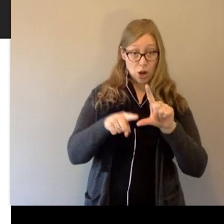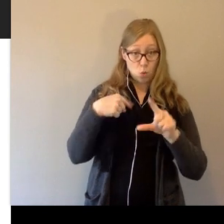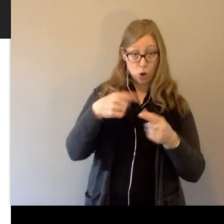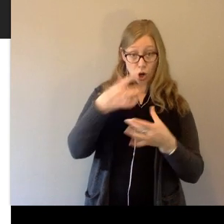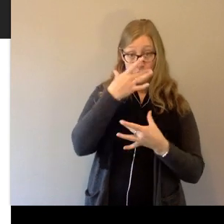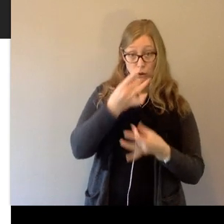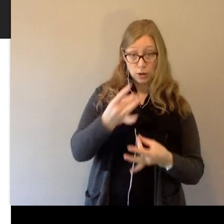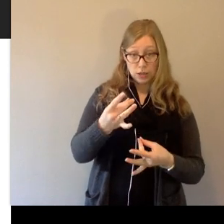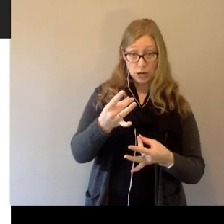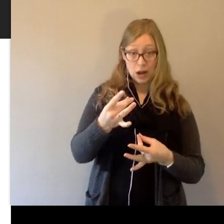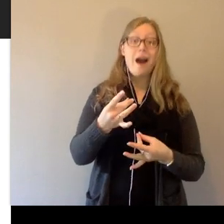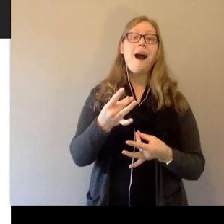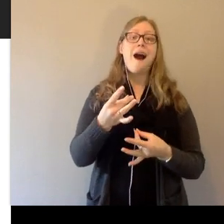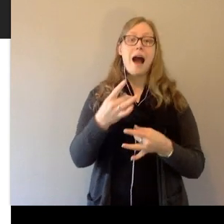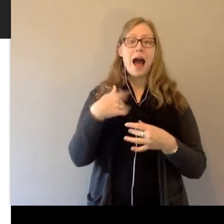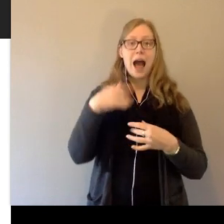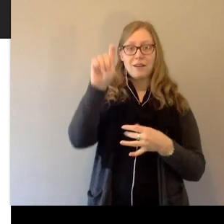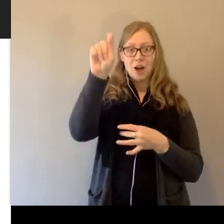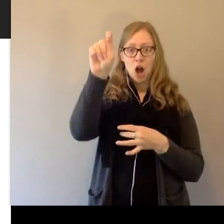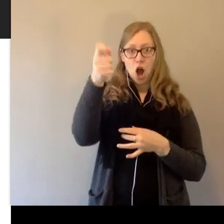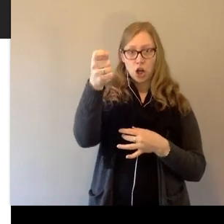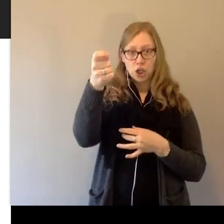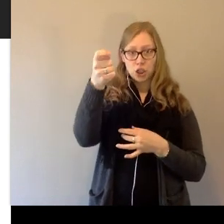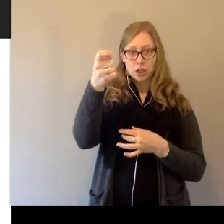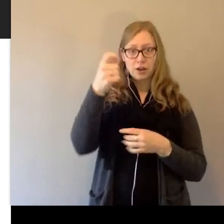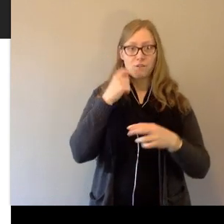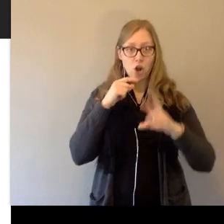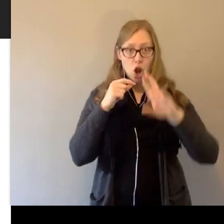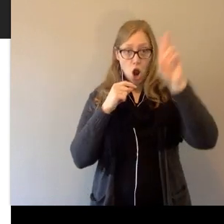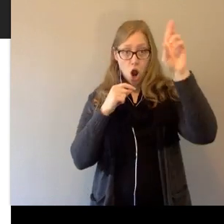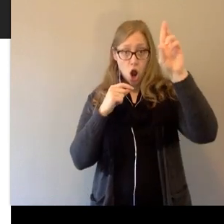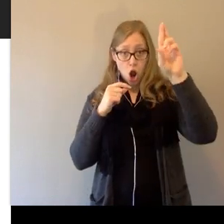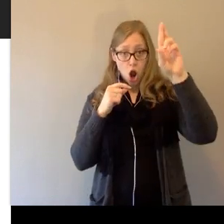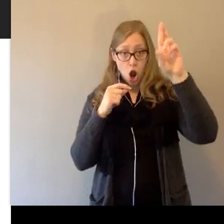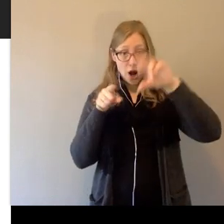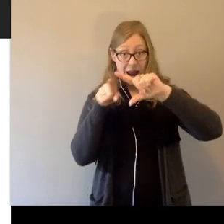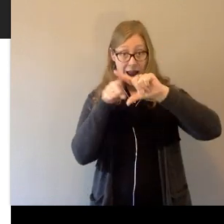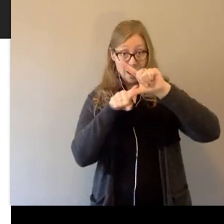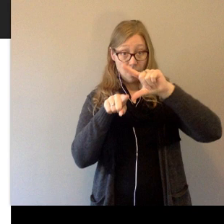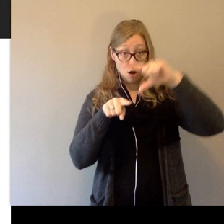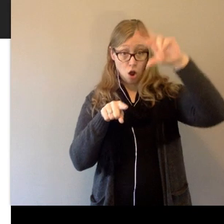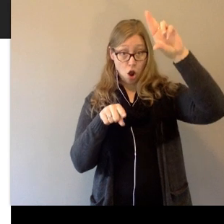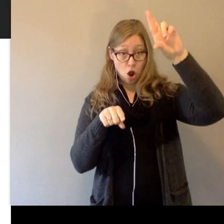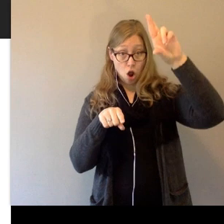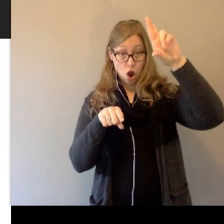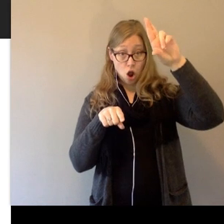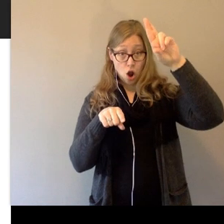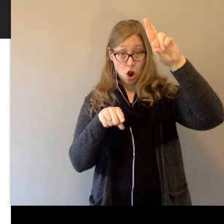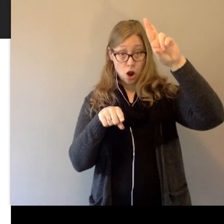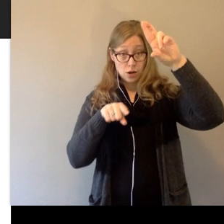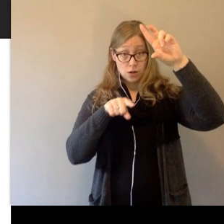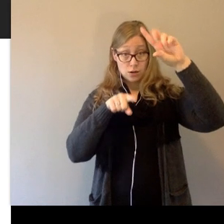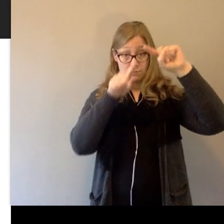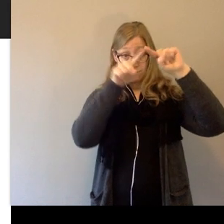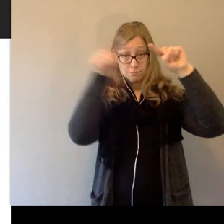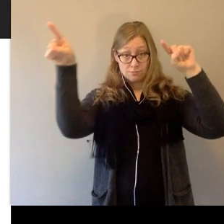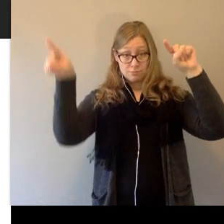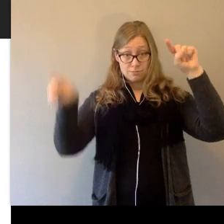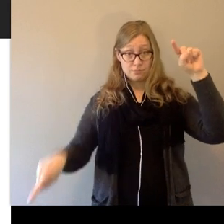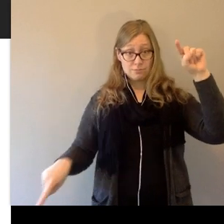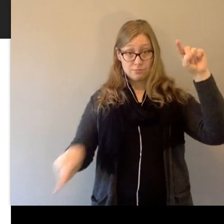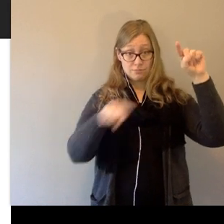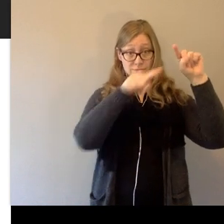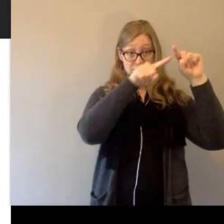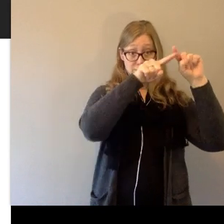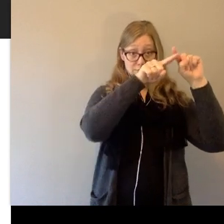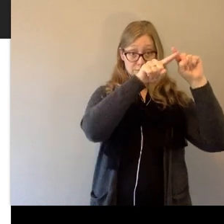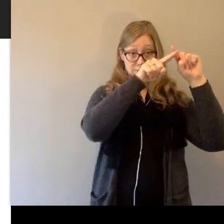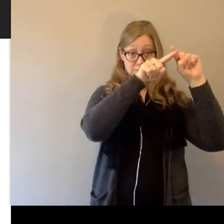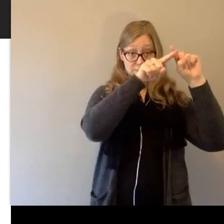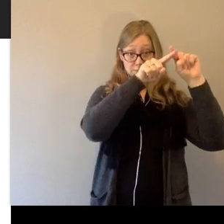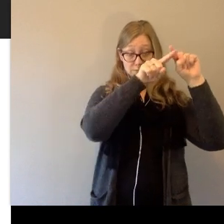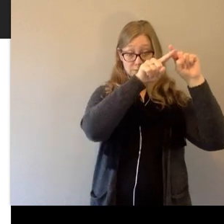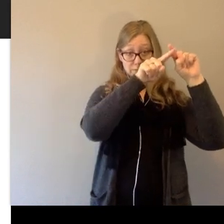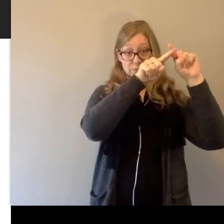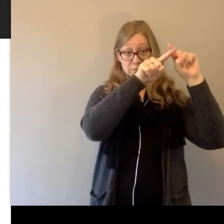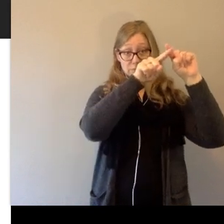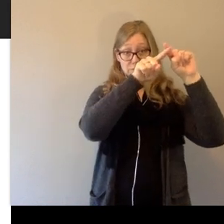and they have a little arc marking R. So R is the angle we're going to look at, and we're interested in the